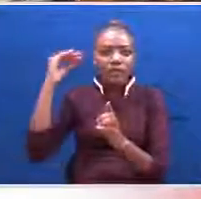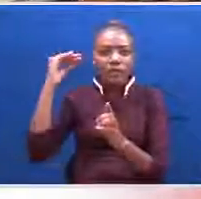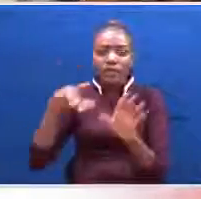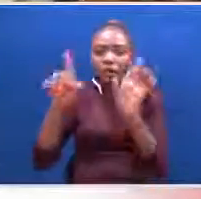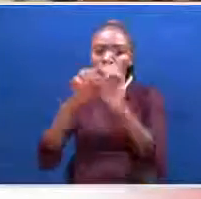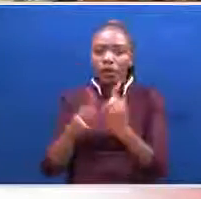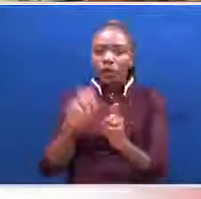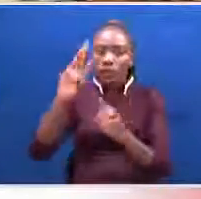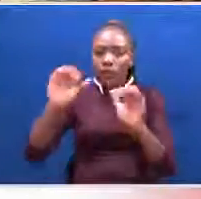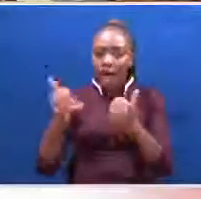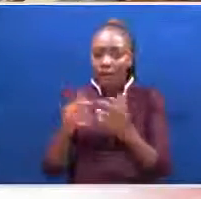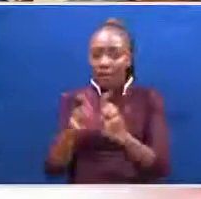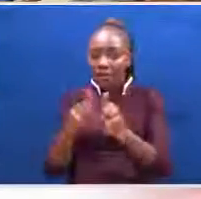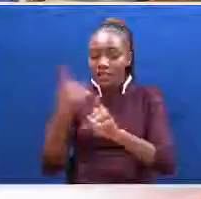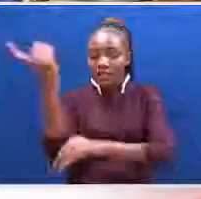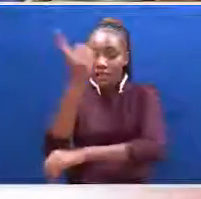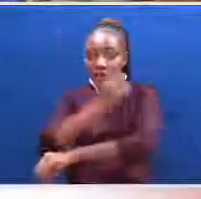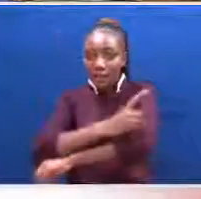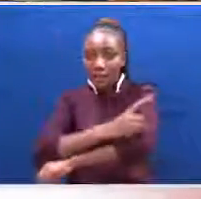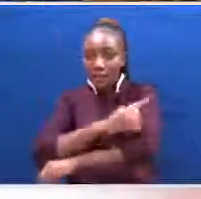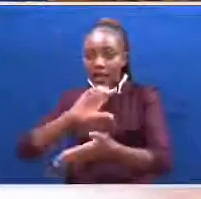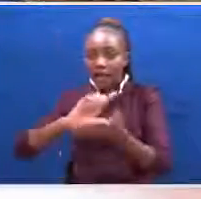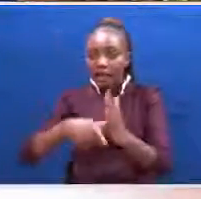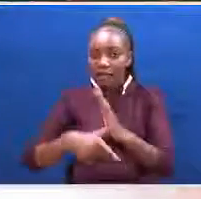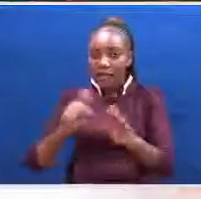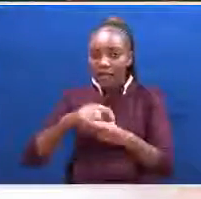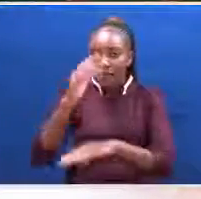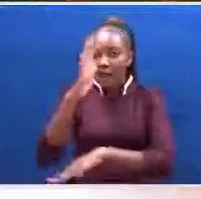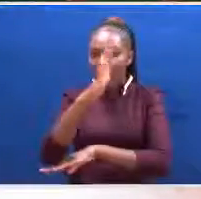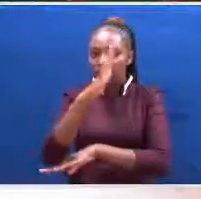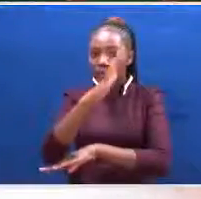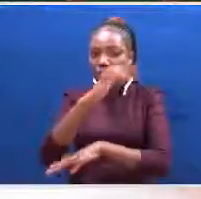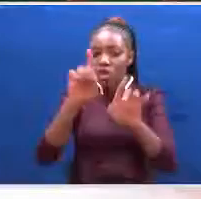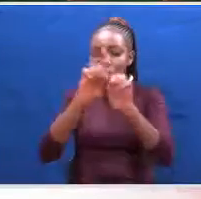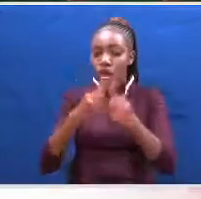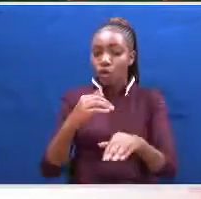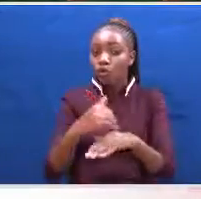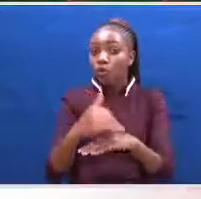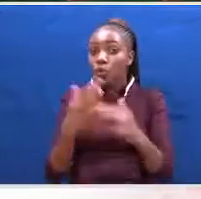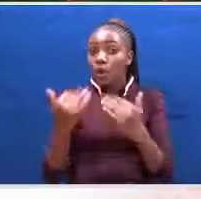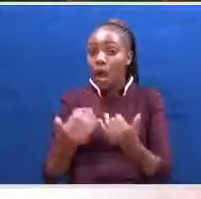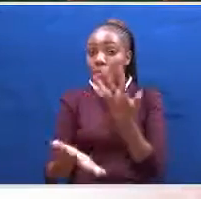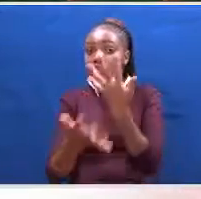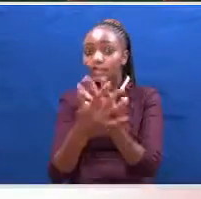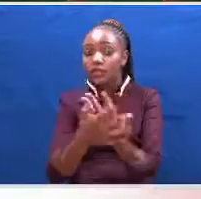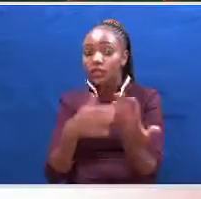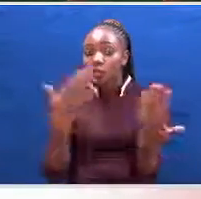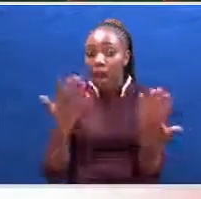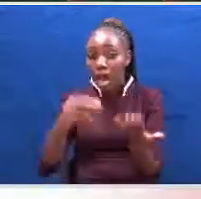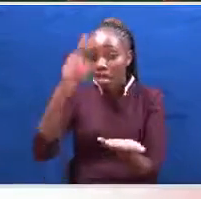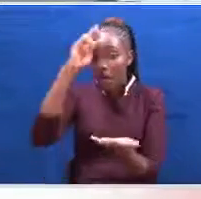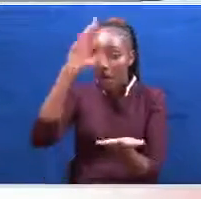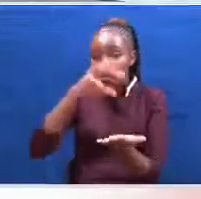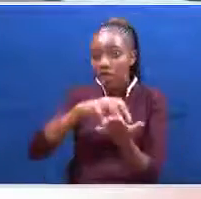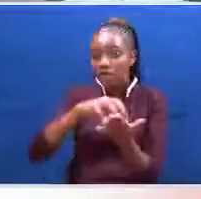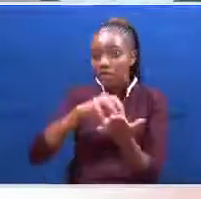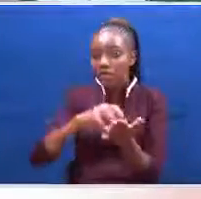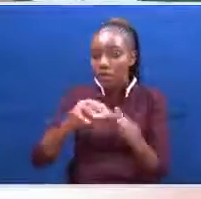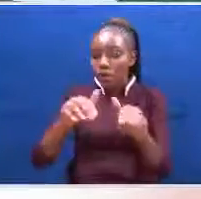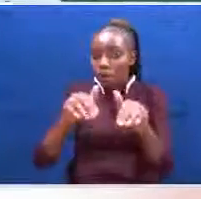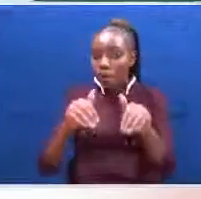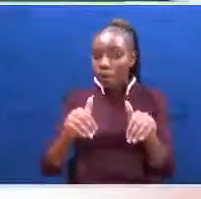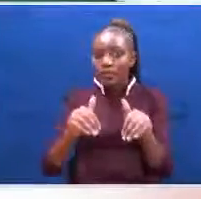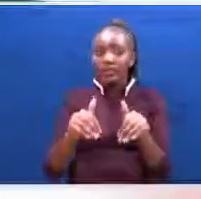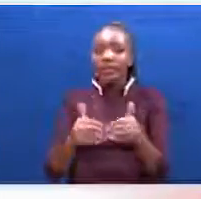also take place on the same day, later in the afternoon. Sonko is now being held at Gigiri Police Station, awaiting to